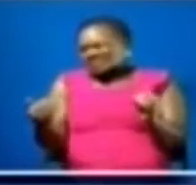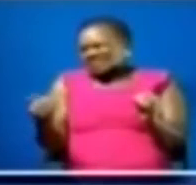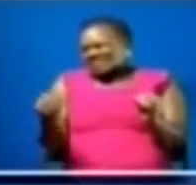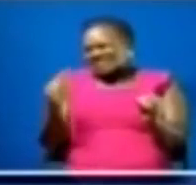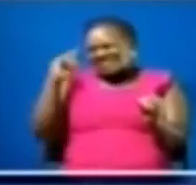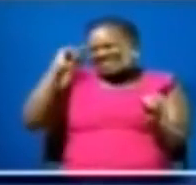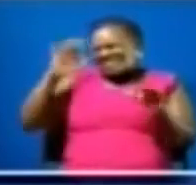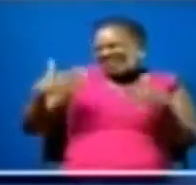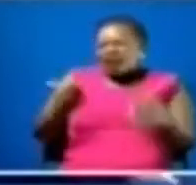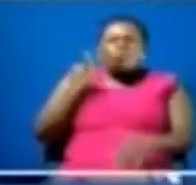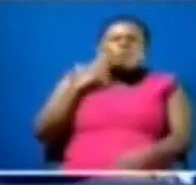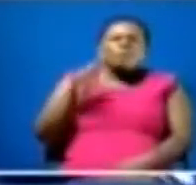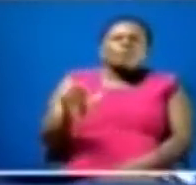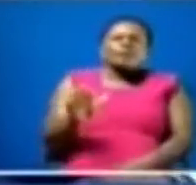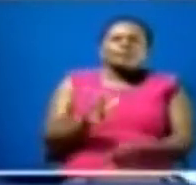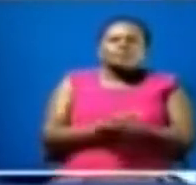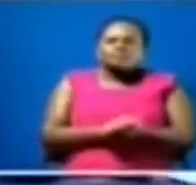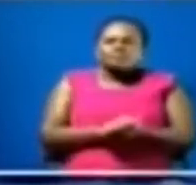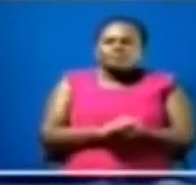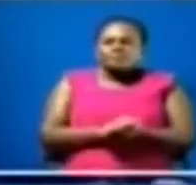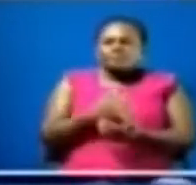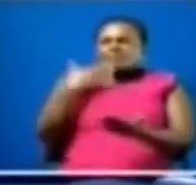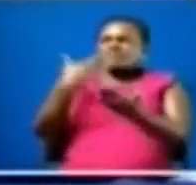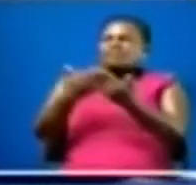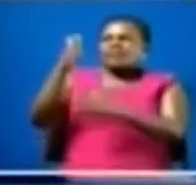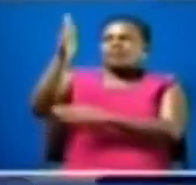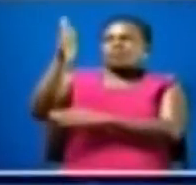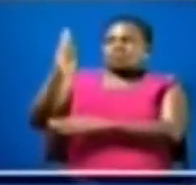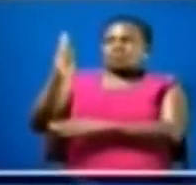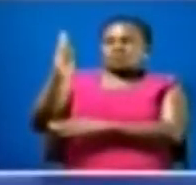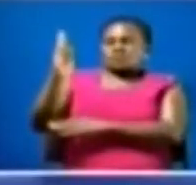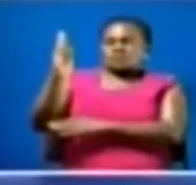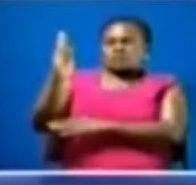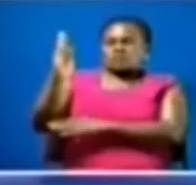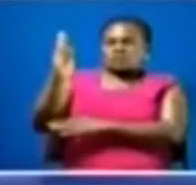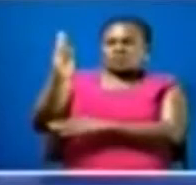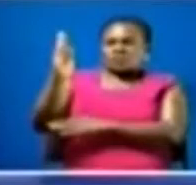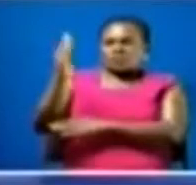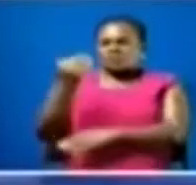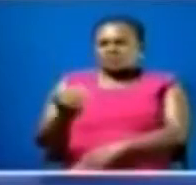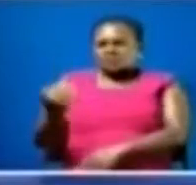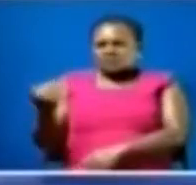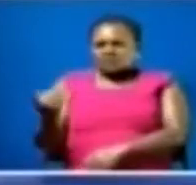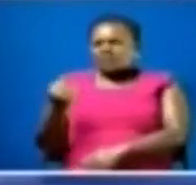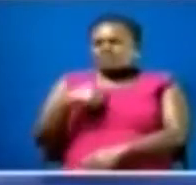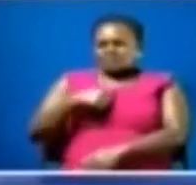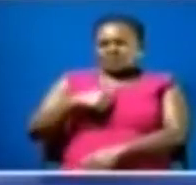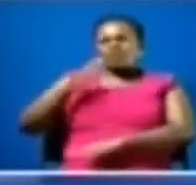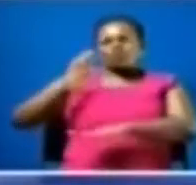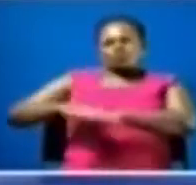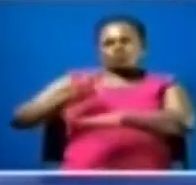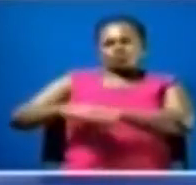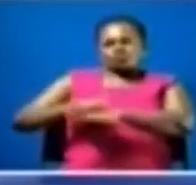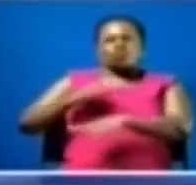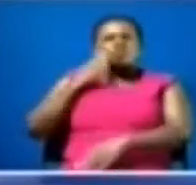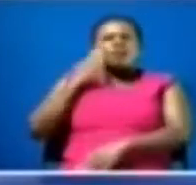that, yo, my mom is Janet Otieno? I thank God that he has, okay, they feel good about it. Yes, that sure. Mom is actually doing